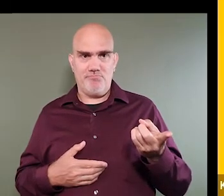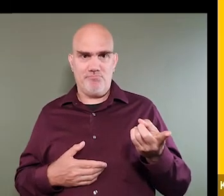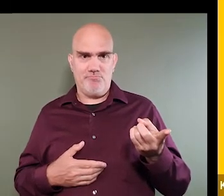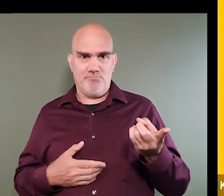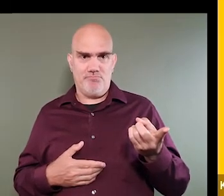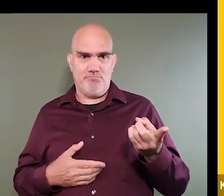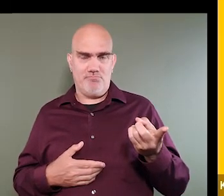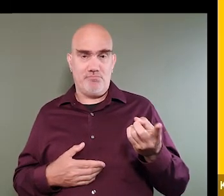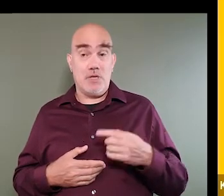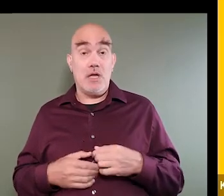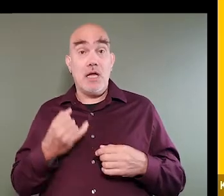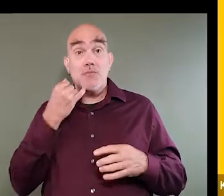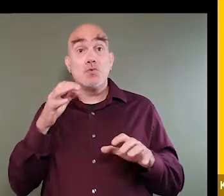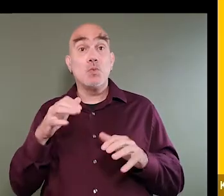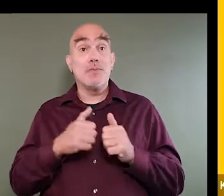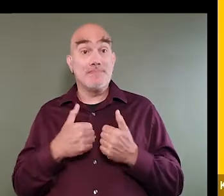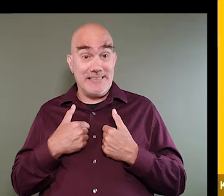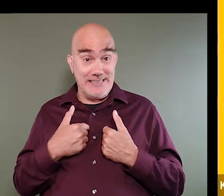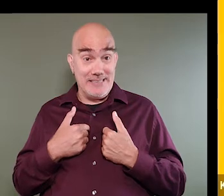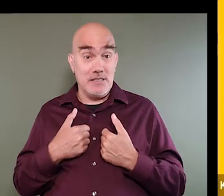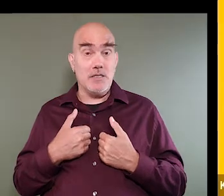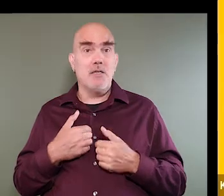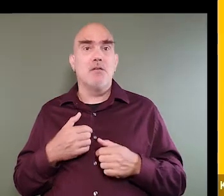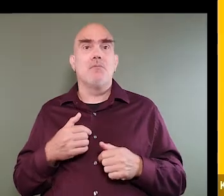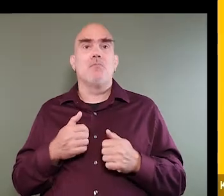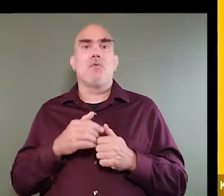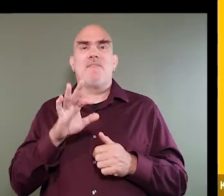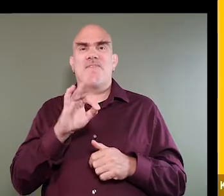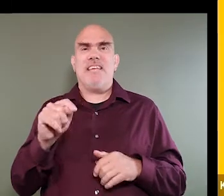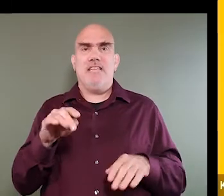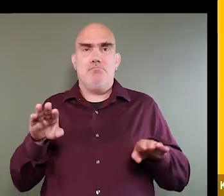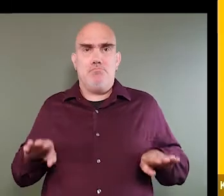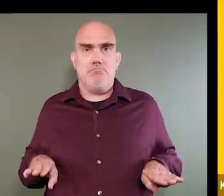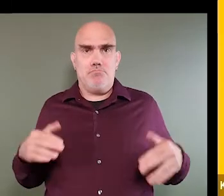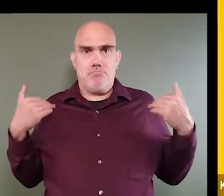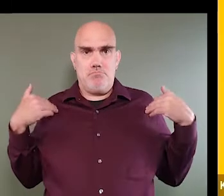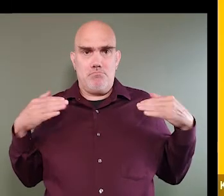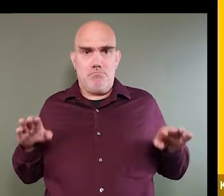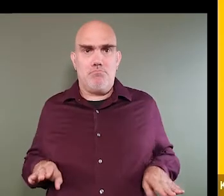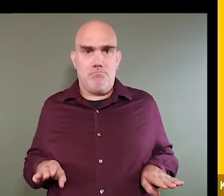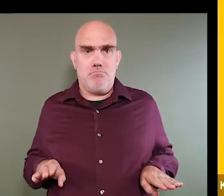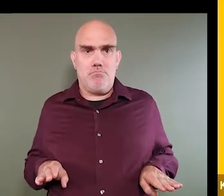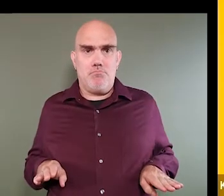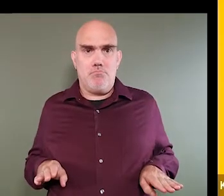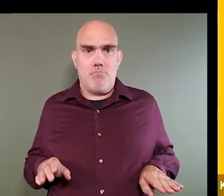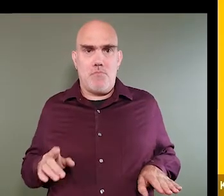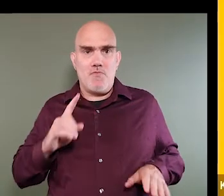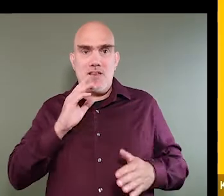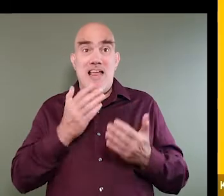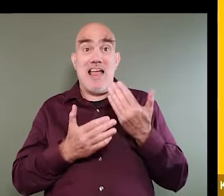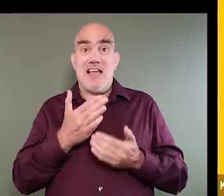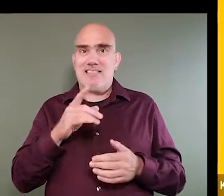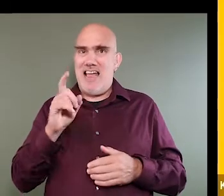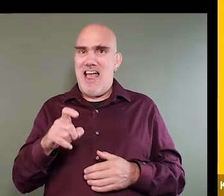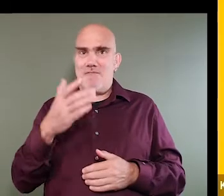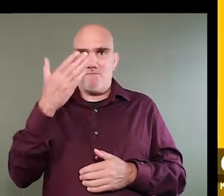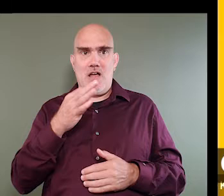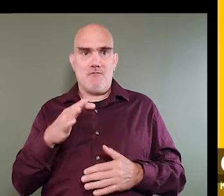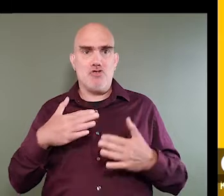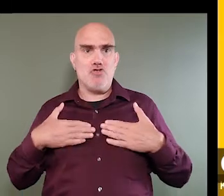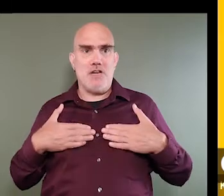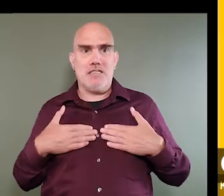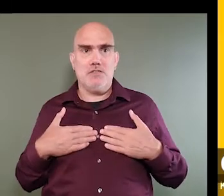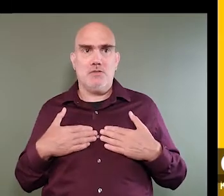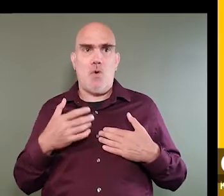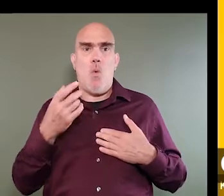If you're doing it with me, you're going to make sure you're standing with your feet shoulder width apart. For your hands, you got to either hold them in front of your chest or